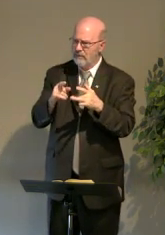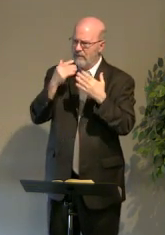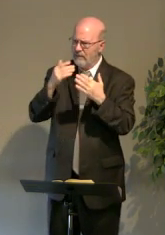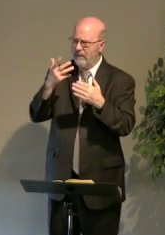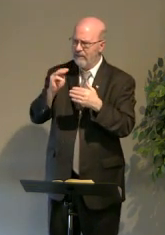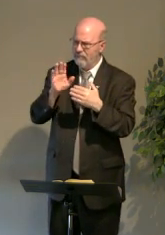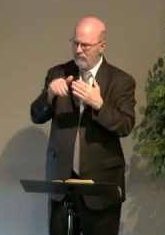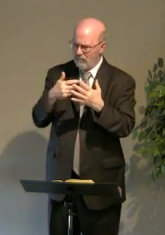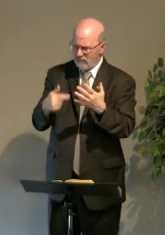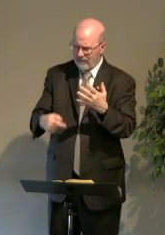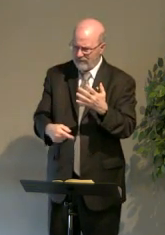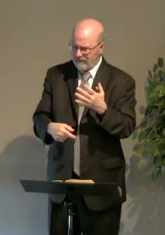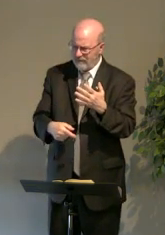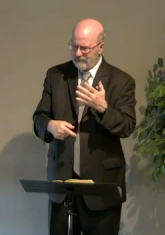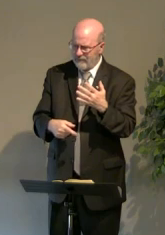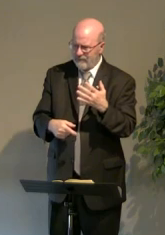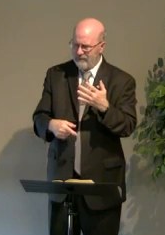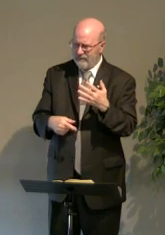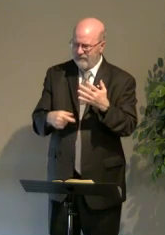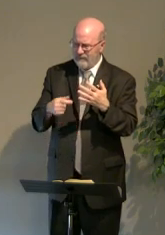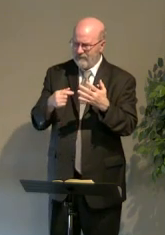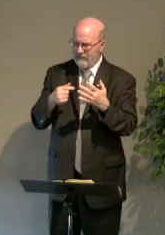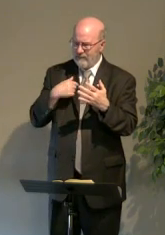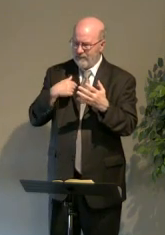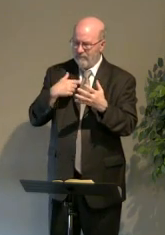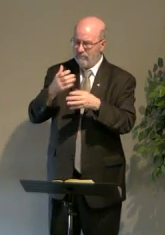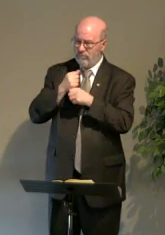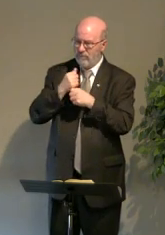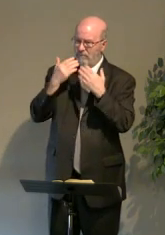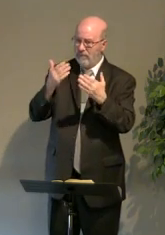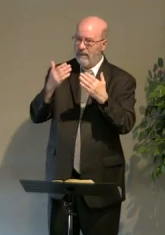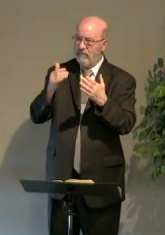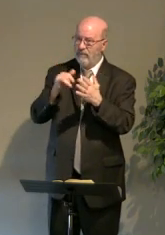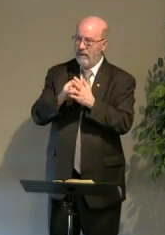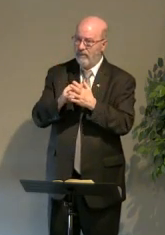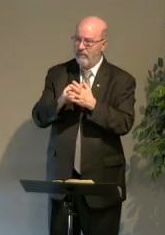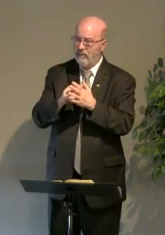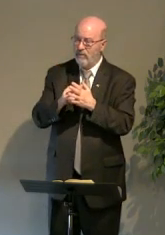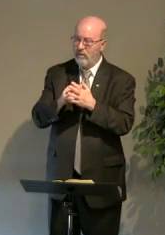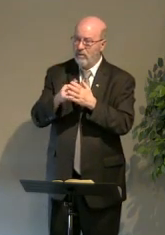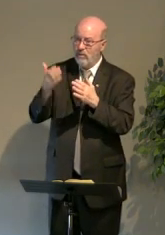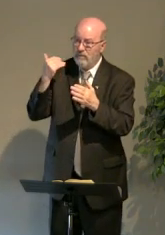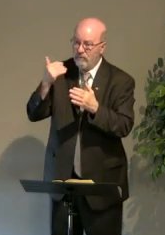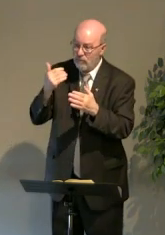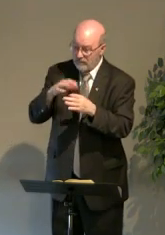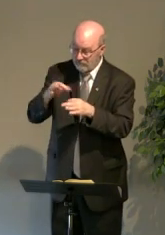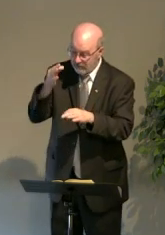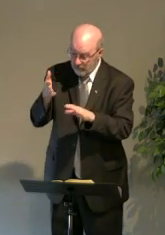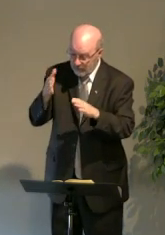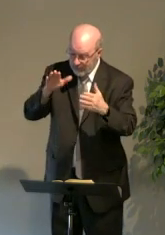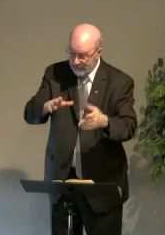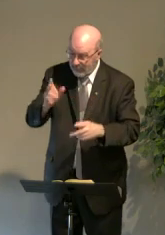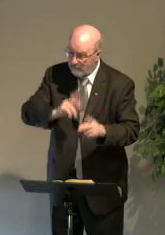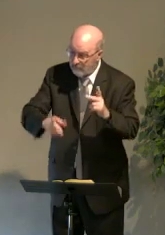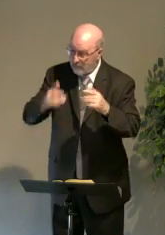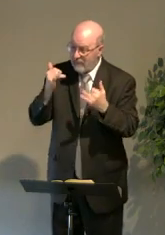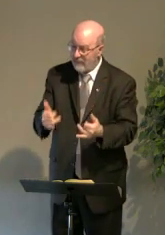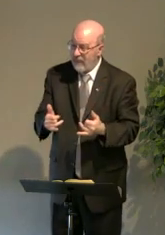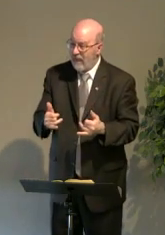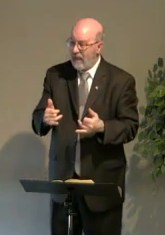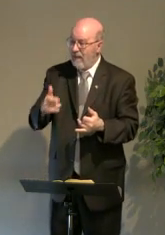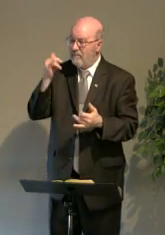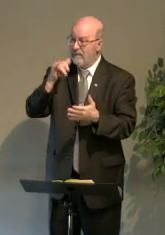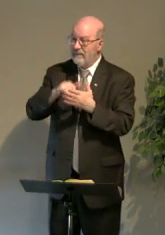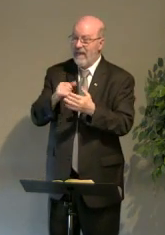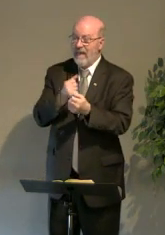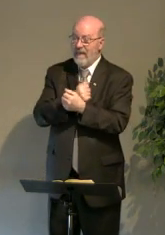thanking him for all those things of which I am a beneficiary? I'm so glad from that. We were formerly spiritually dead people, but now because of